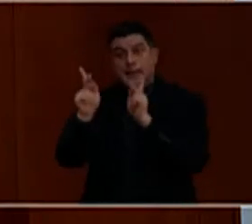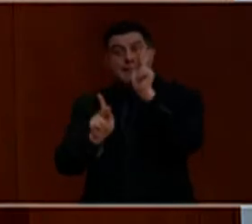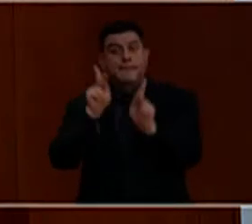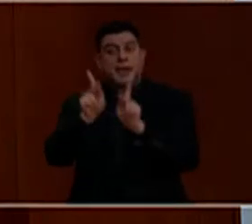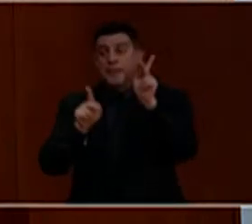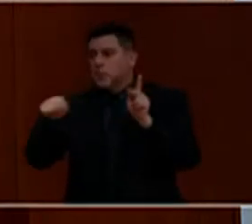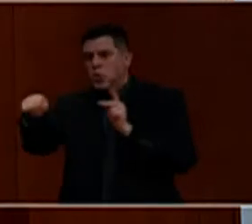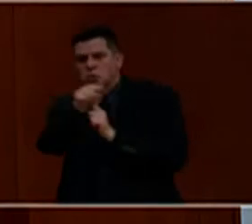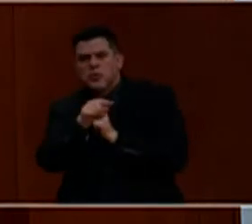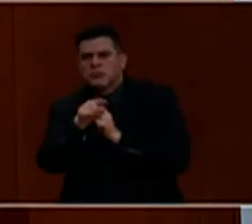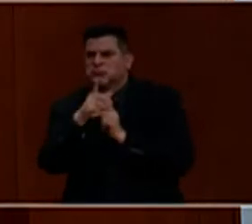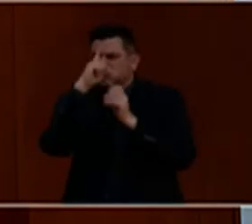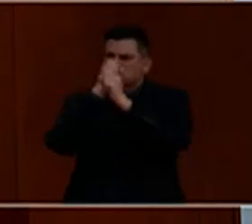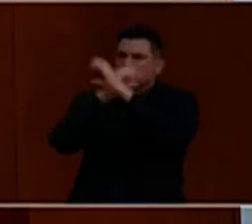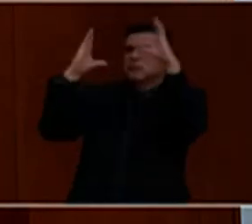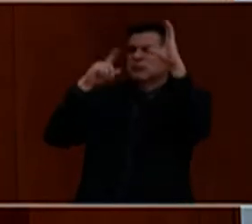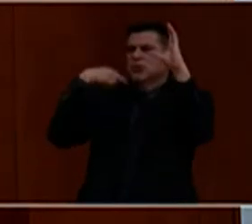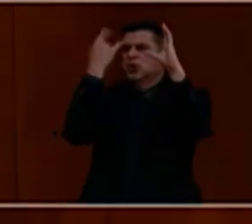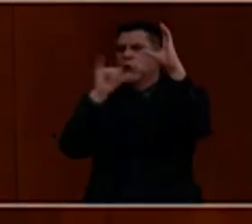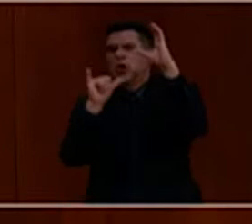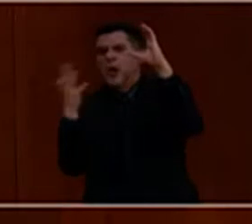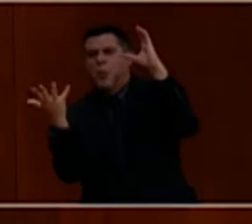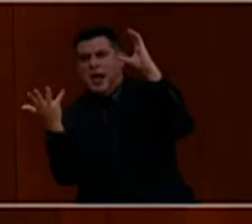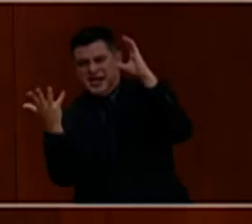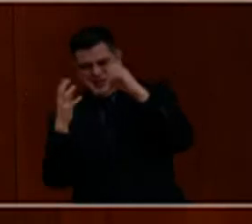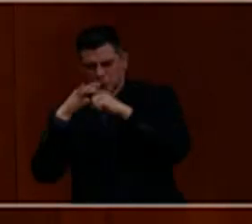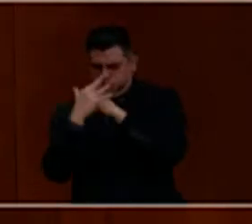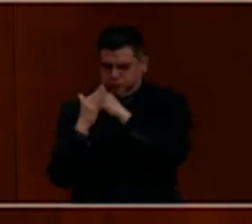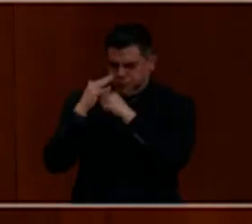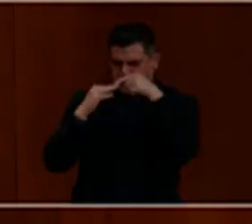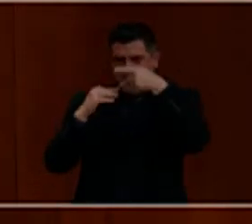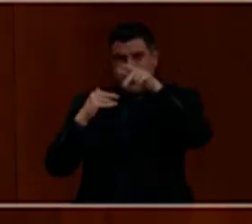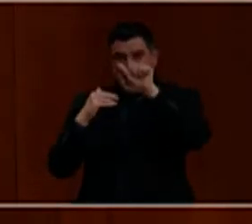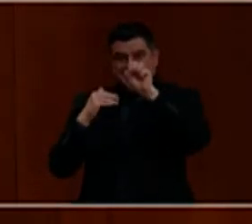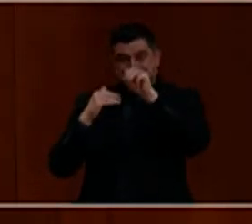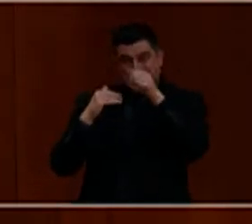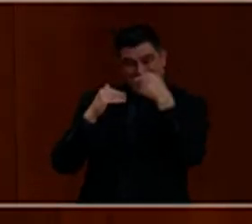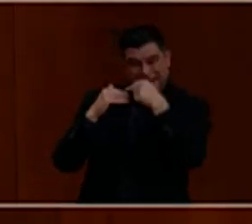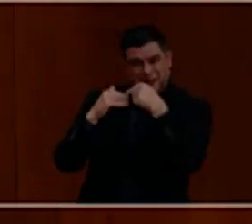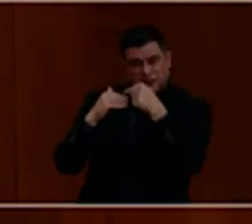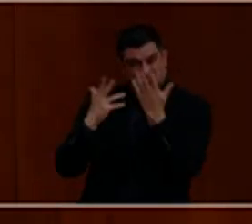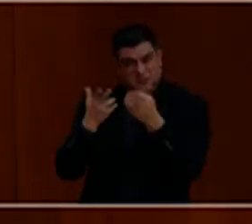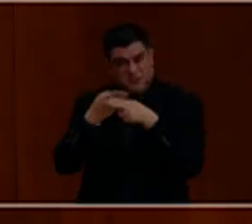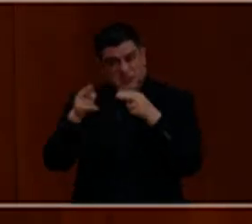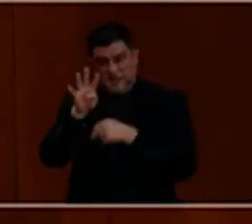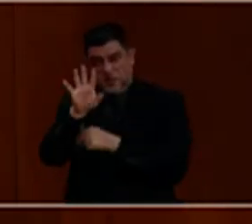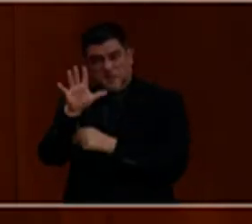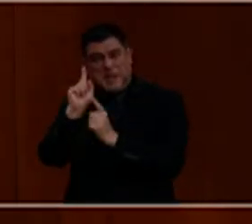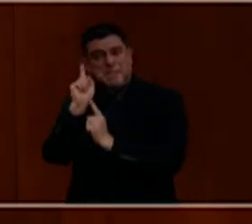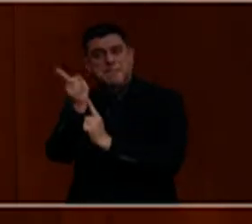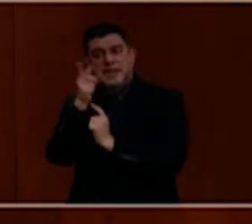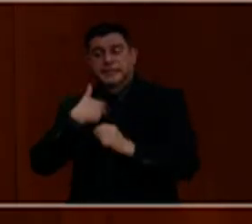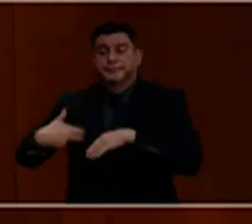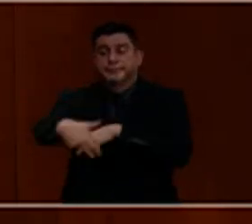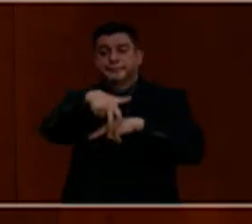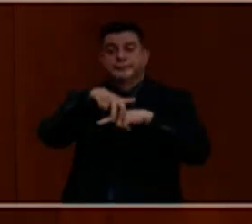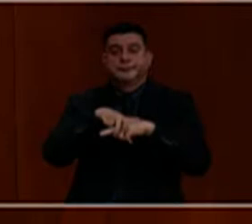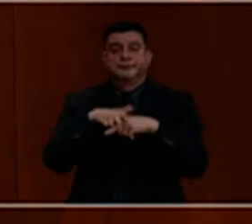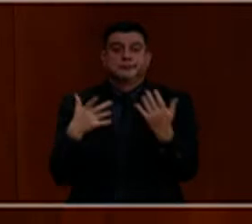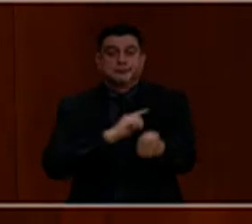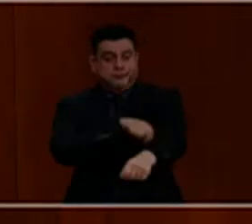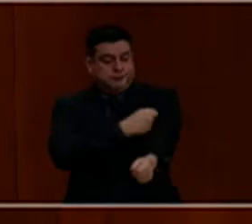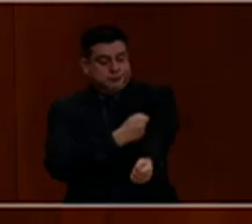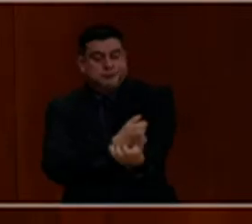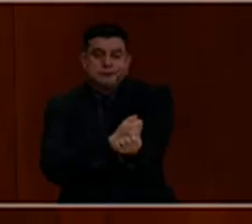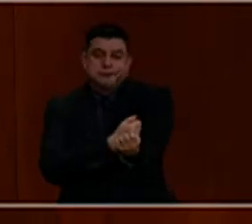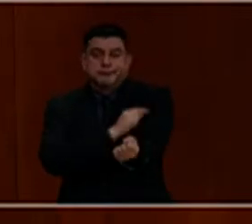out, they cycle it through a machine, and then they put the rest of it back into